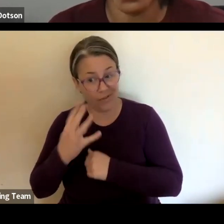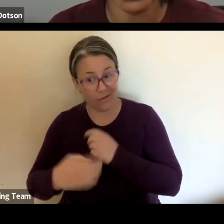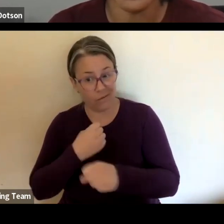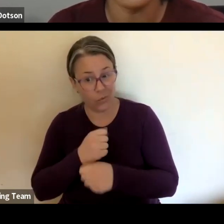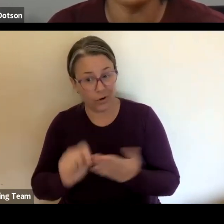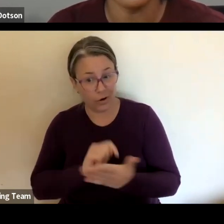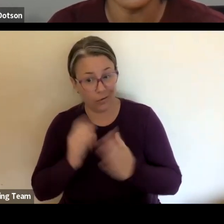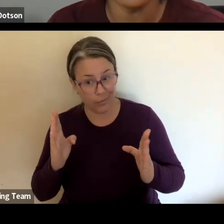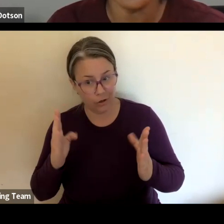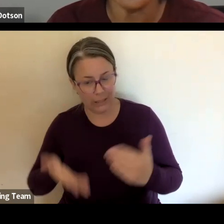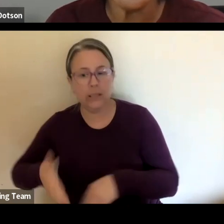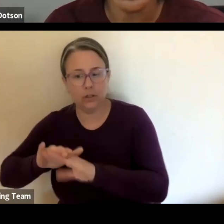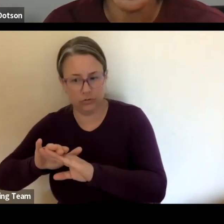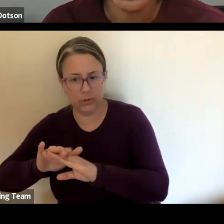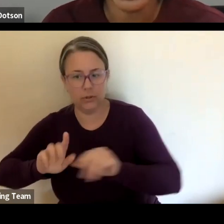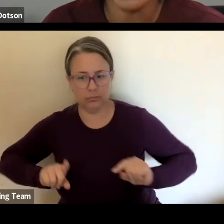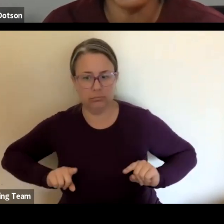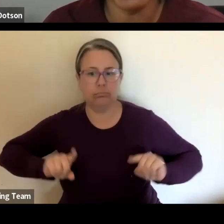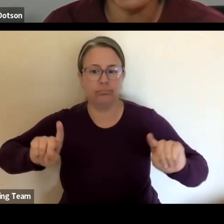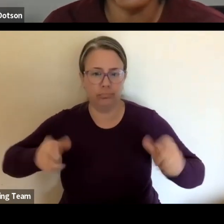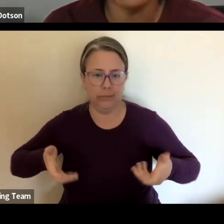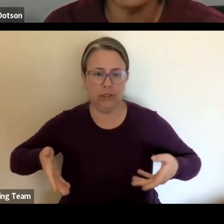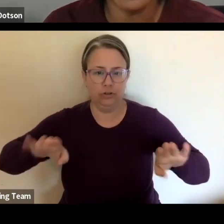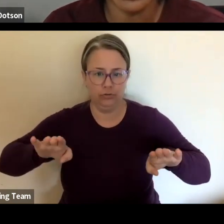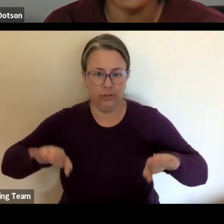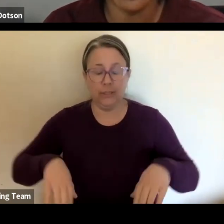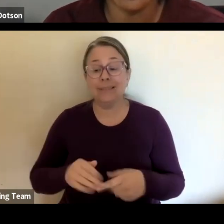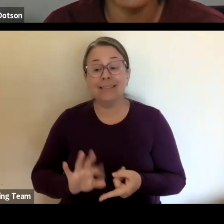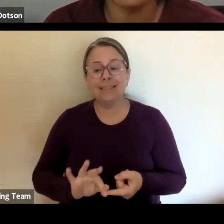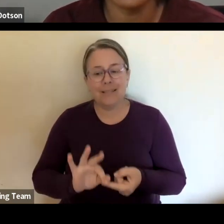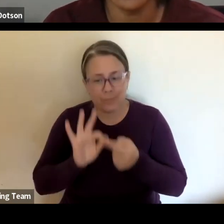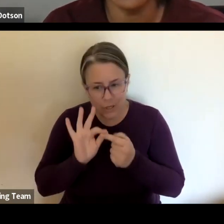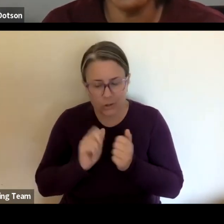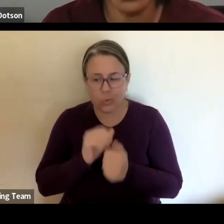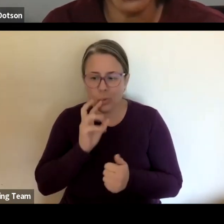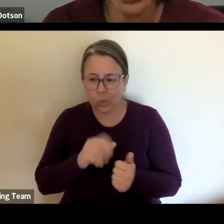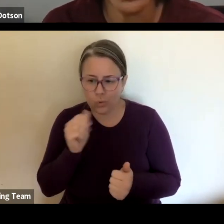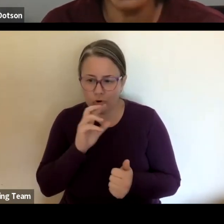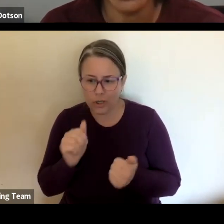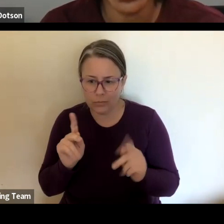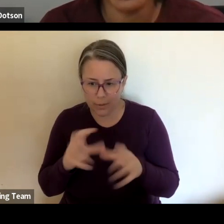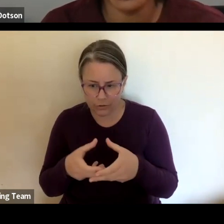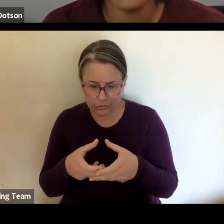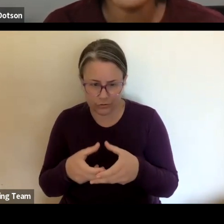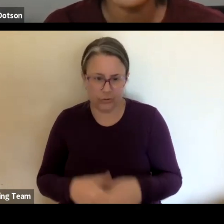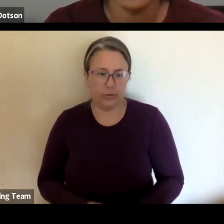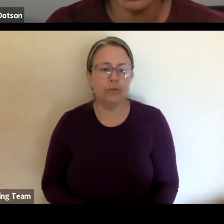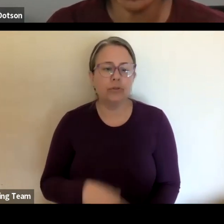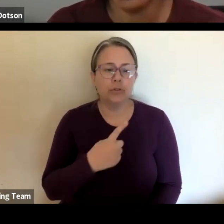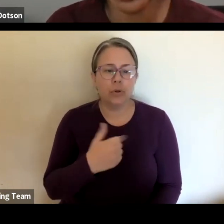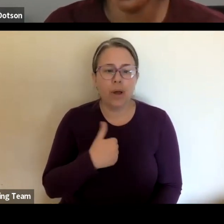the 3 sets of bars represents different age ranges, and the people of the oldest age ranges had a really